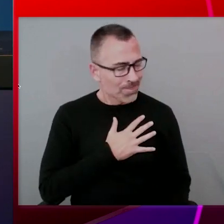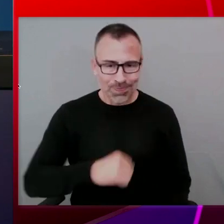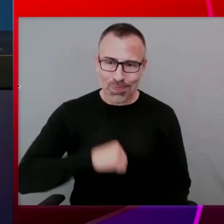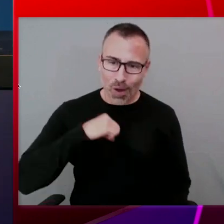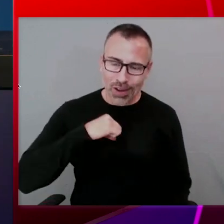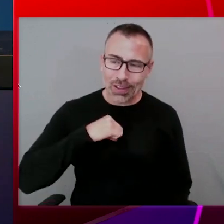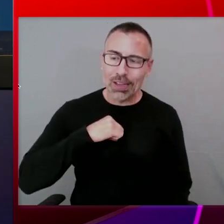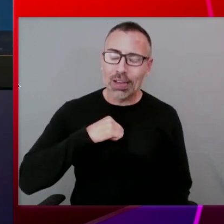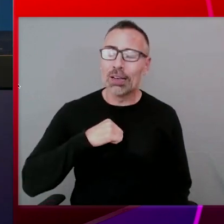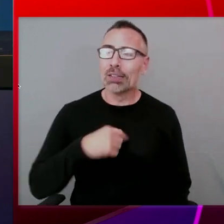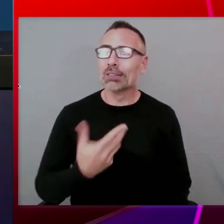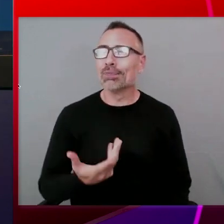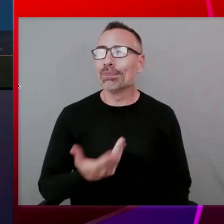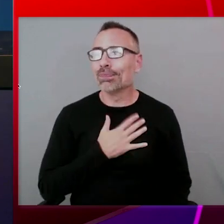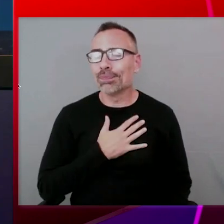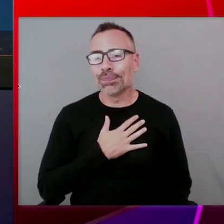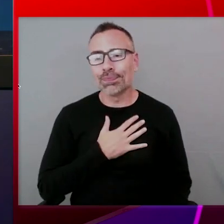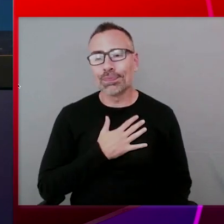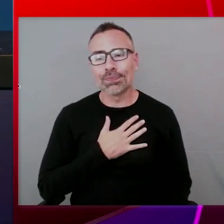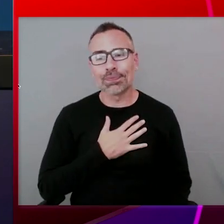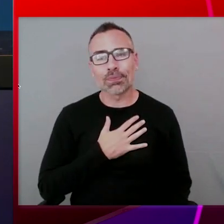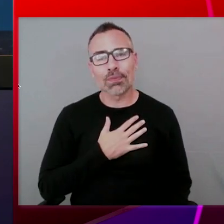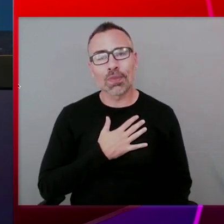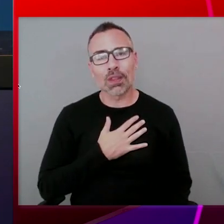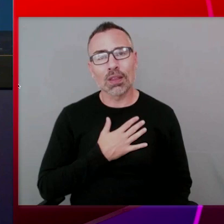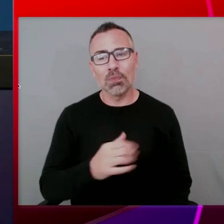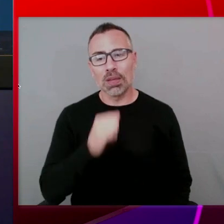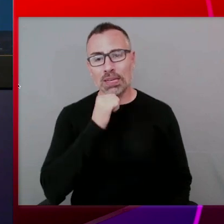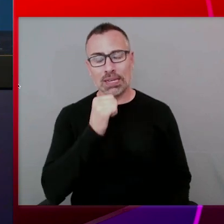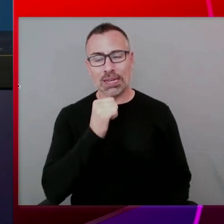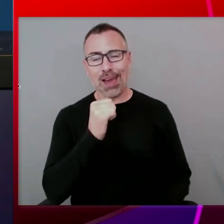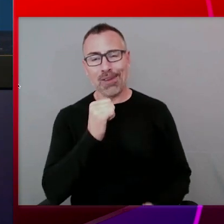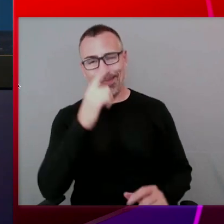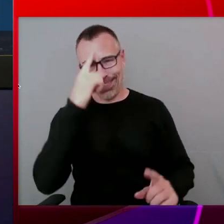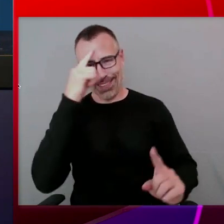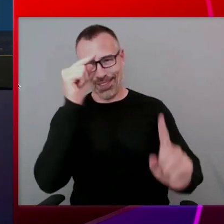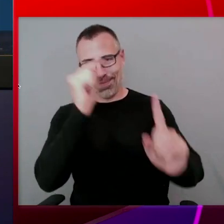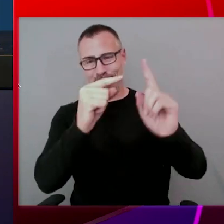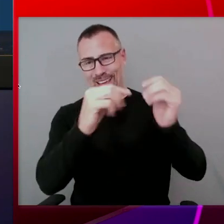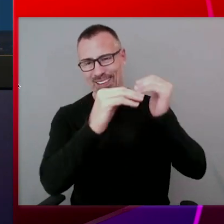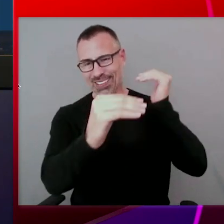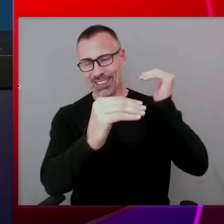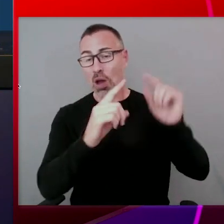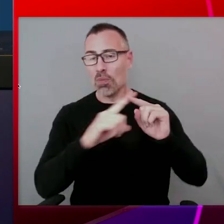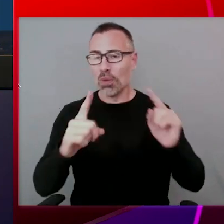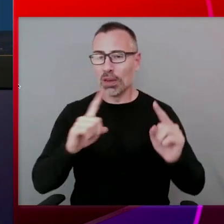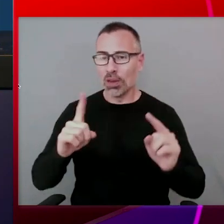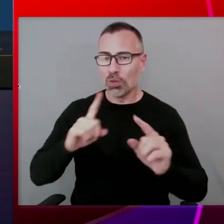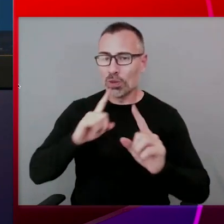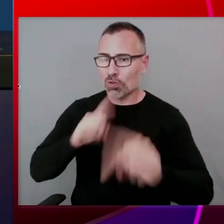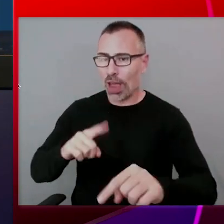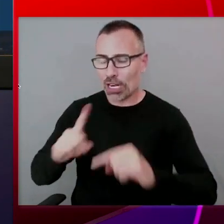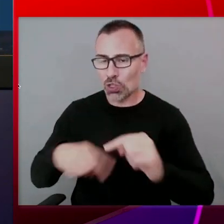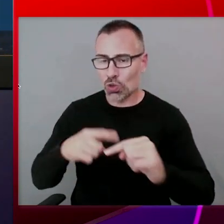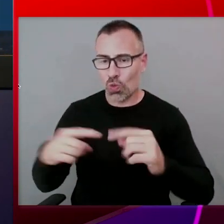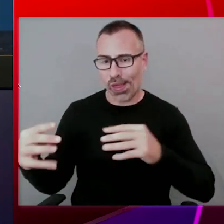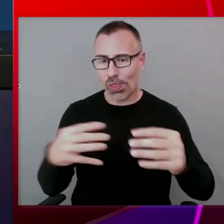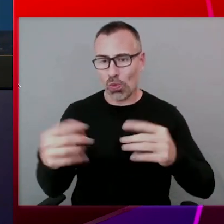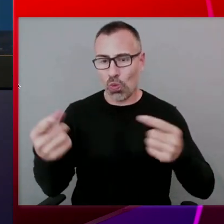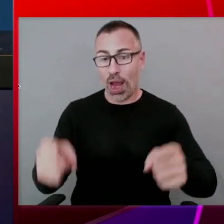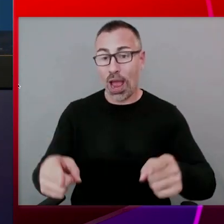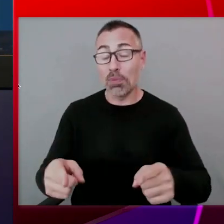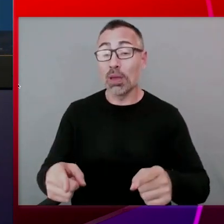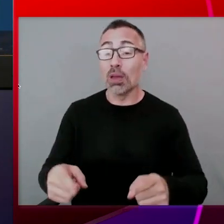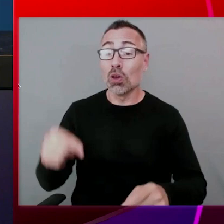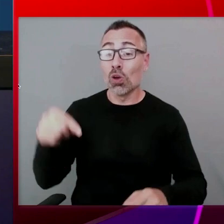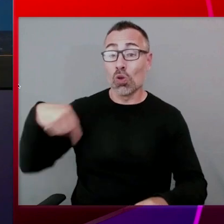but really not with a sustainable mindset at all. It was just kind of a knee-jerk reaction to when the war broke out. Been based in the Czech Republic, which